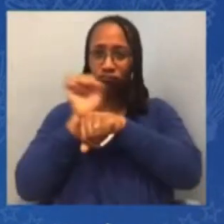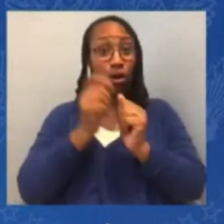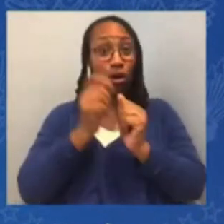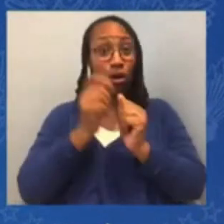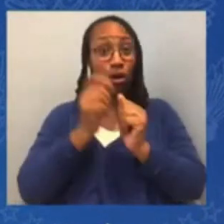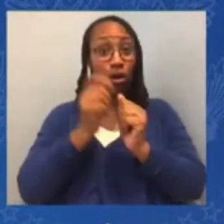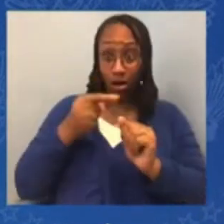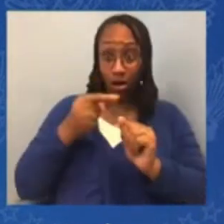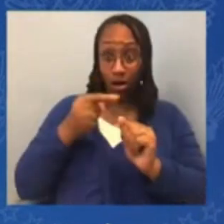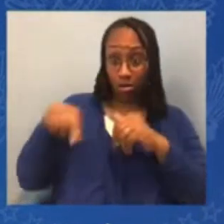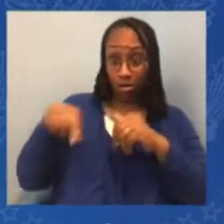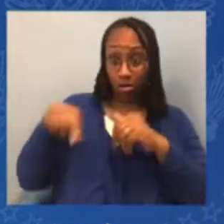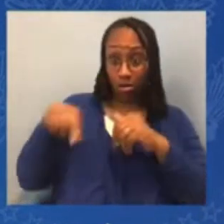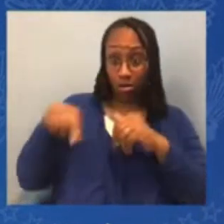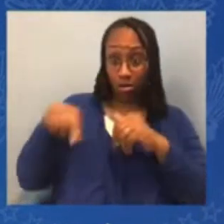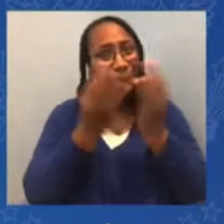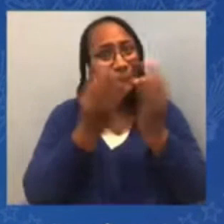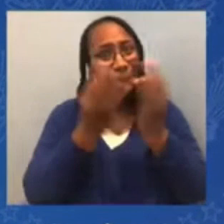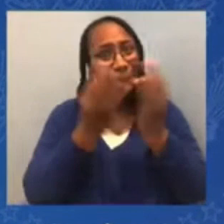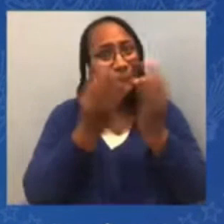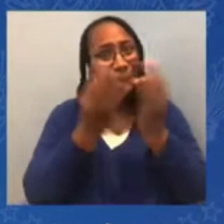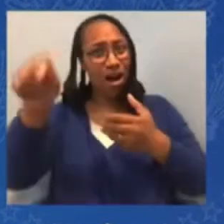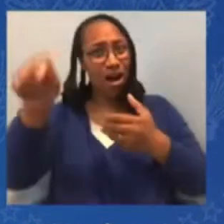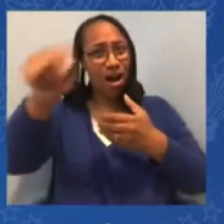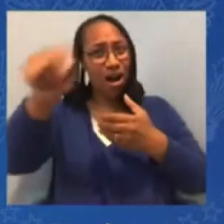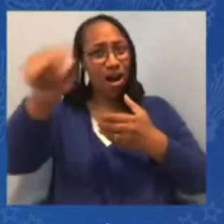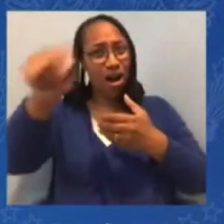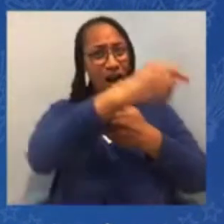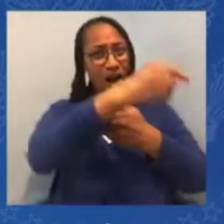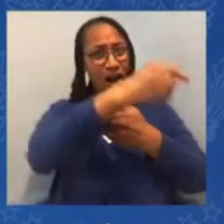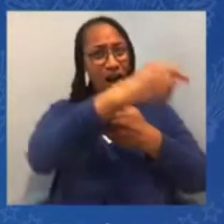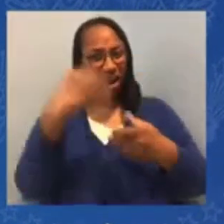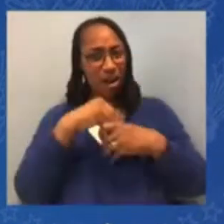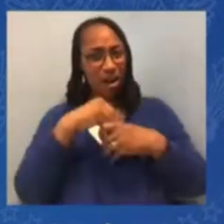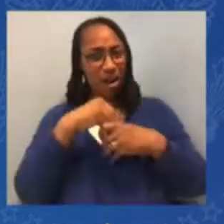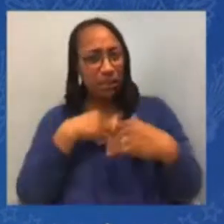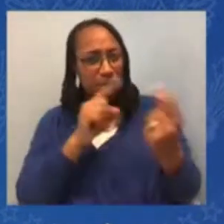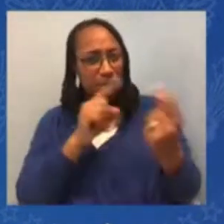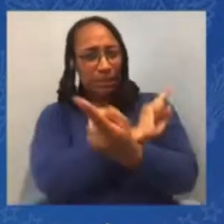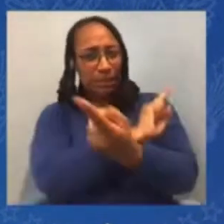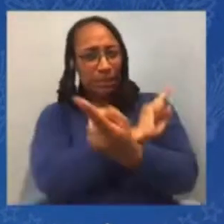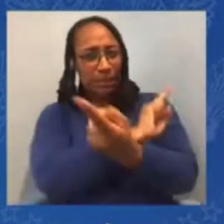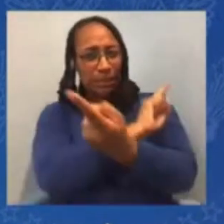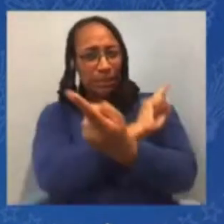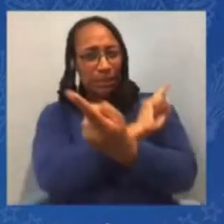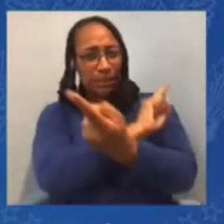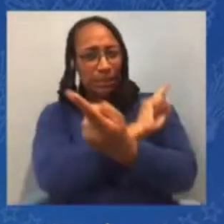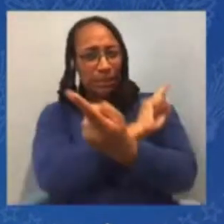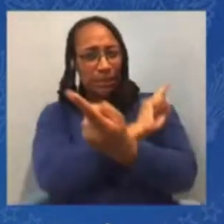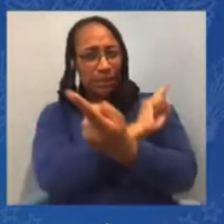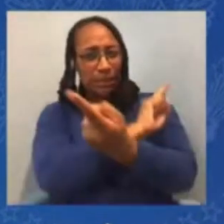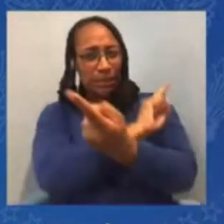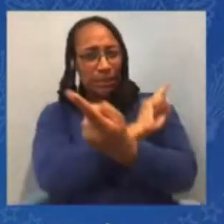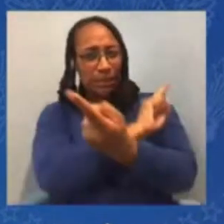every single family. You know what they'd say? Almost the same phrase, Dick. They'd say,